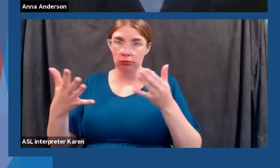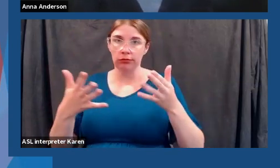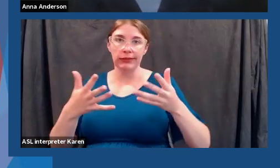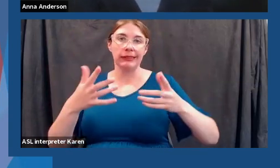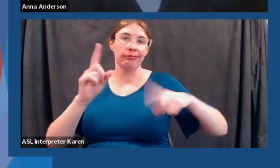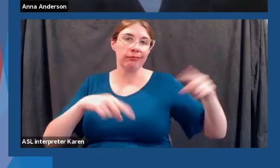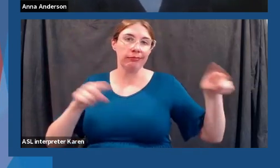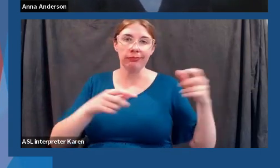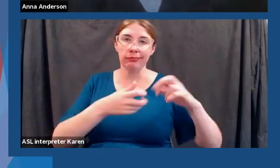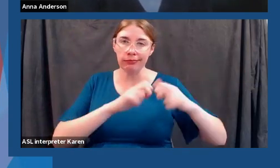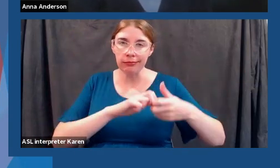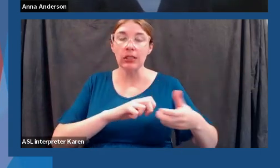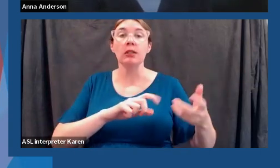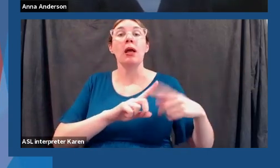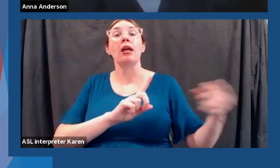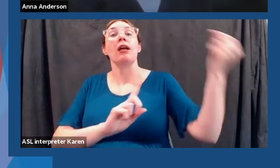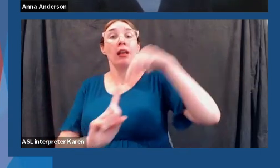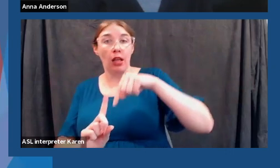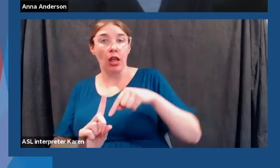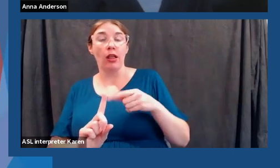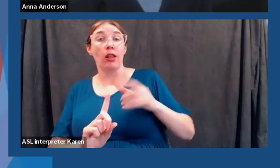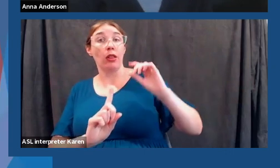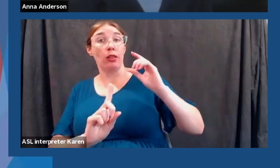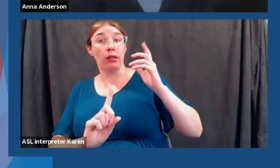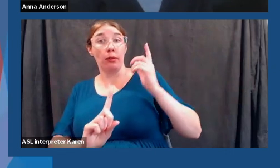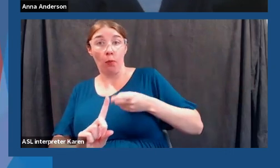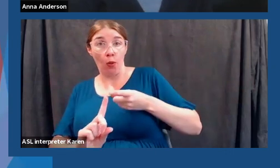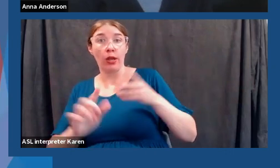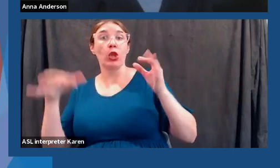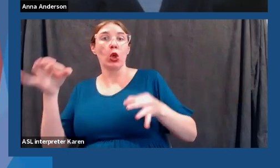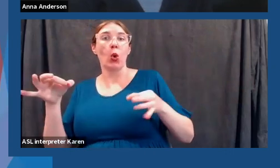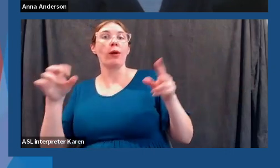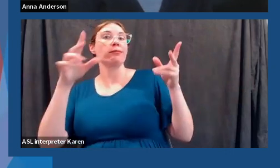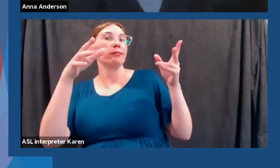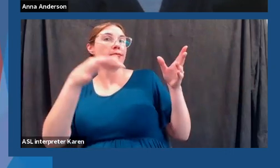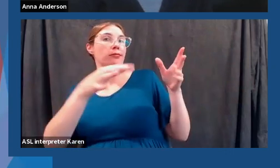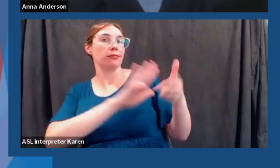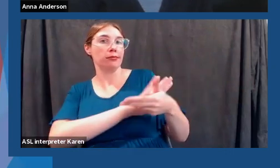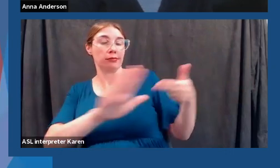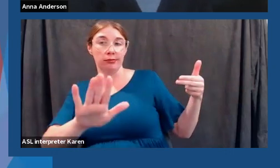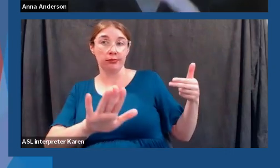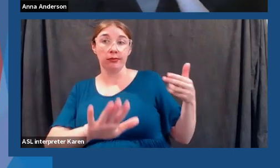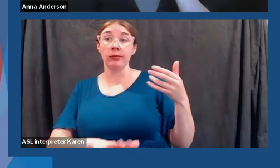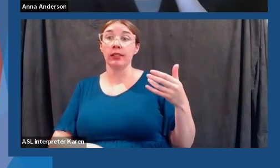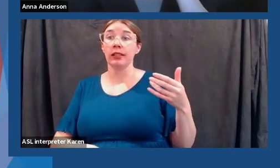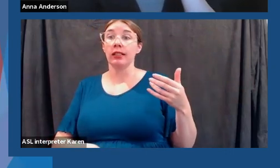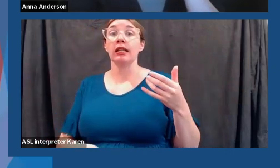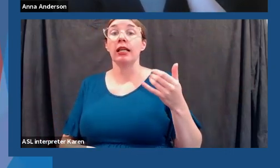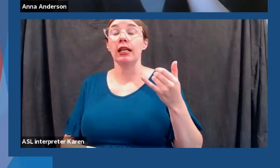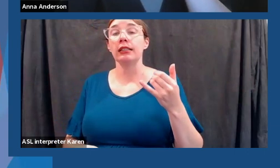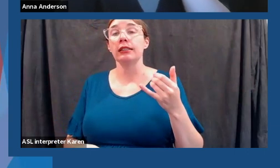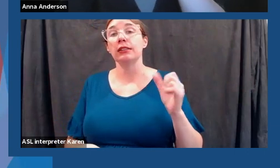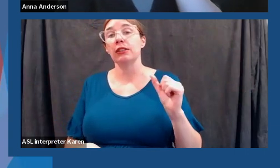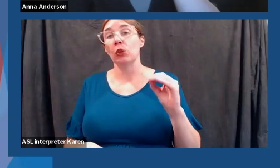to be incompetent. The issue of voting does not arise if only a guardian of the estate is being appointed. So